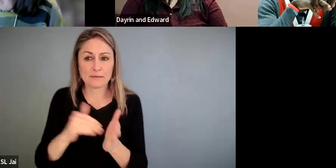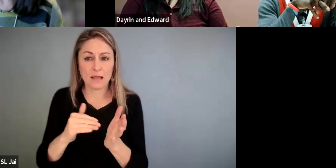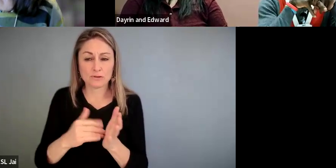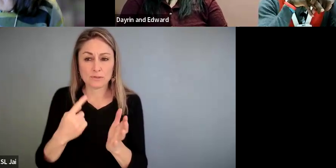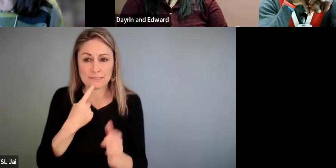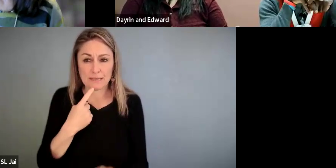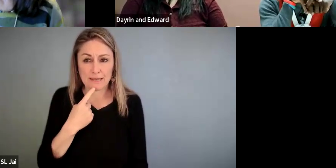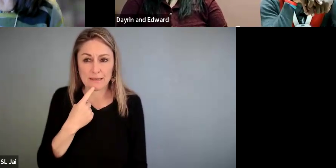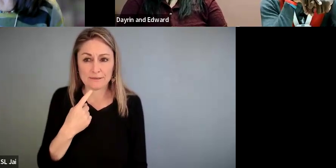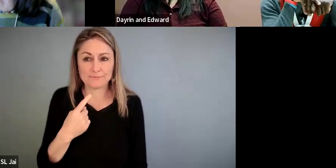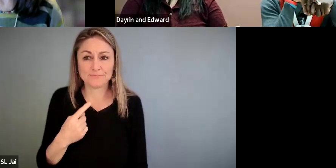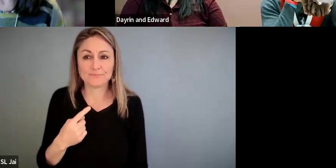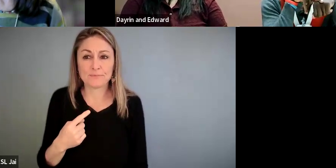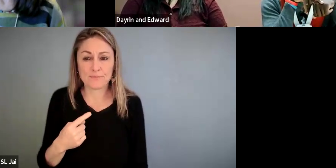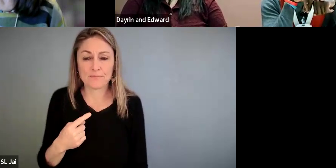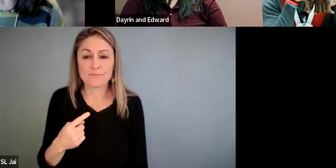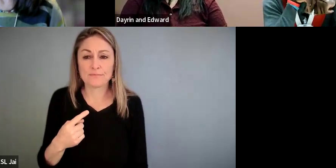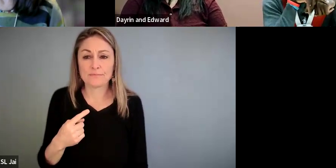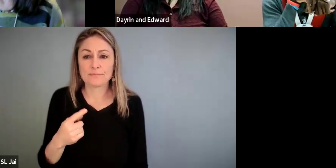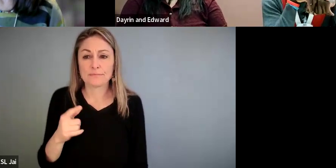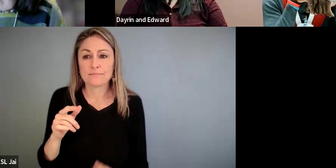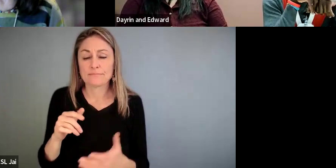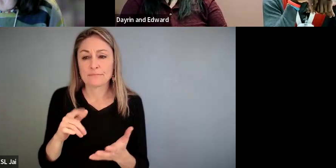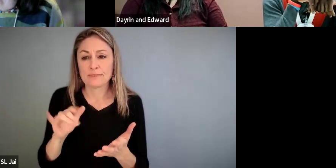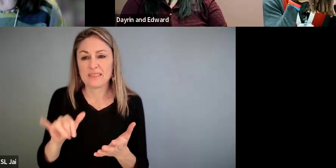me and that we've discussed.